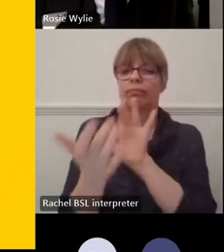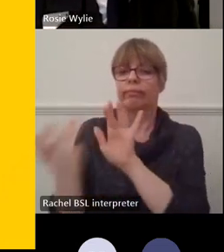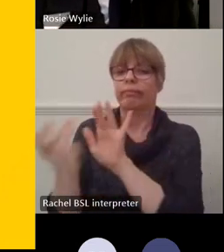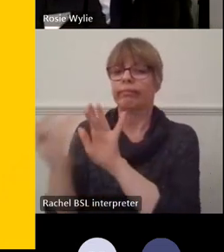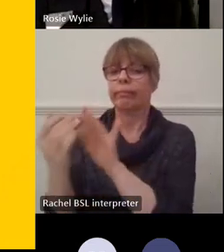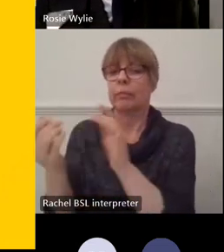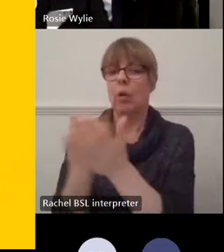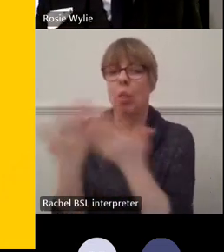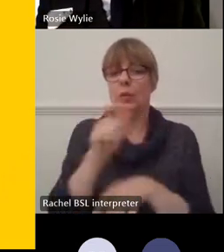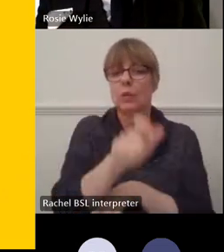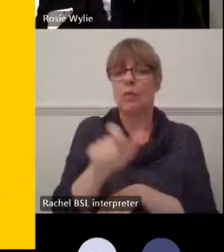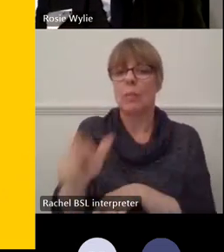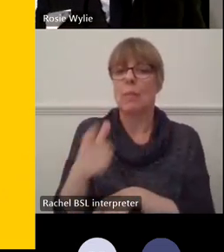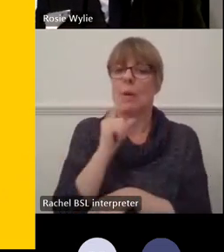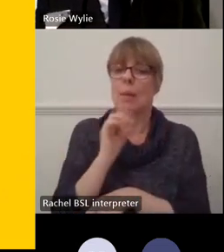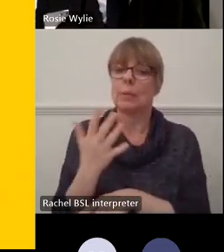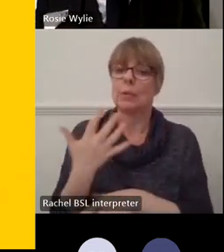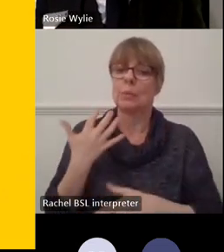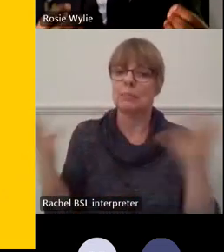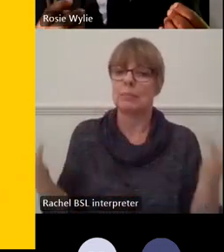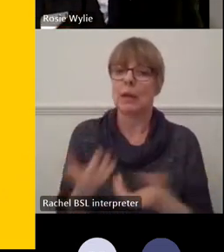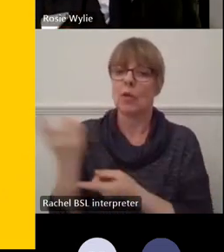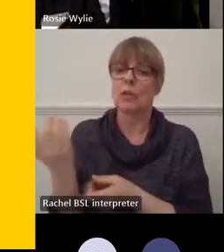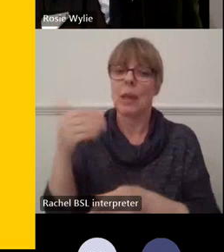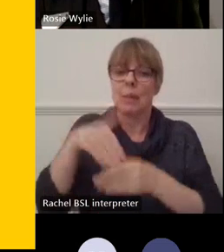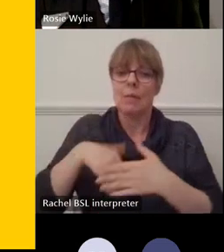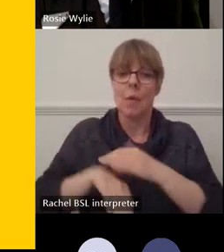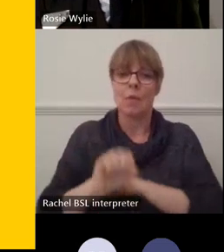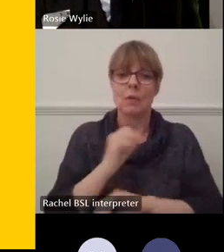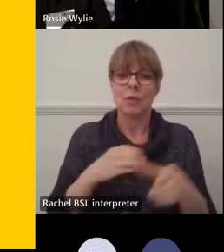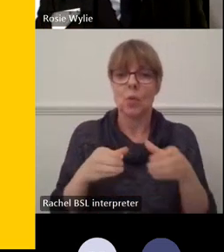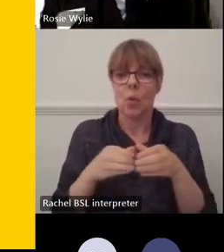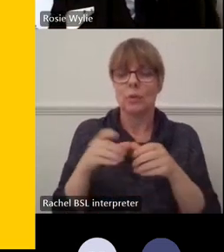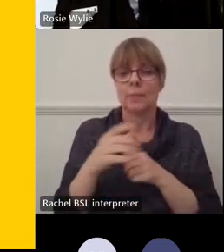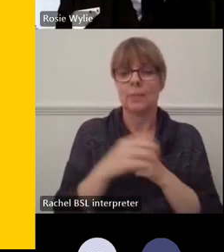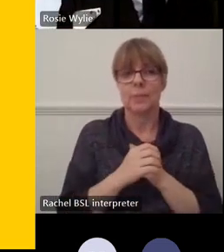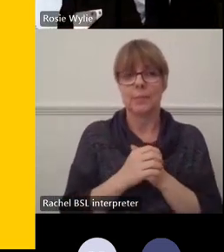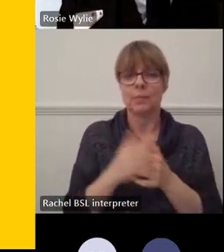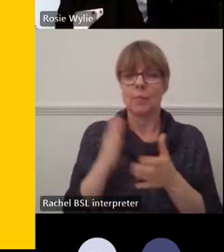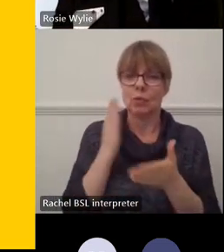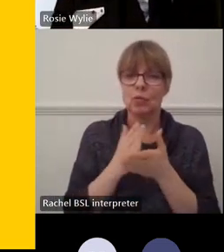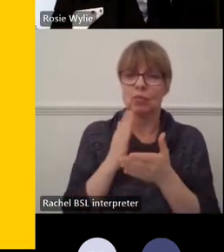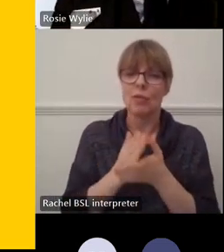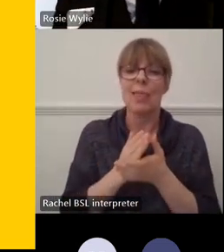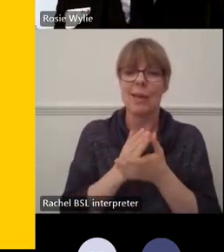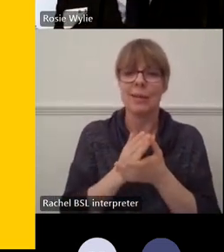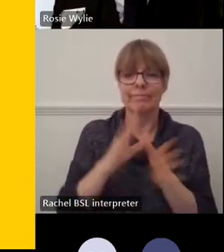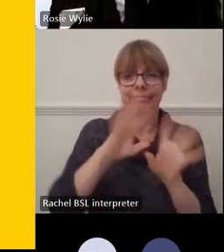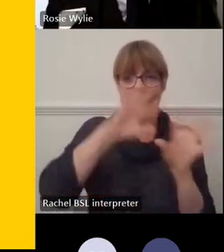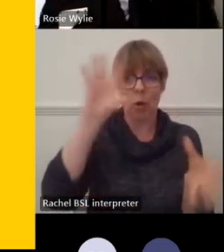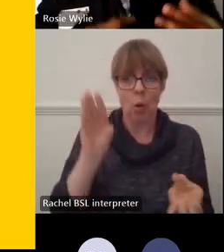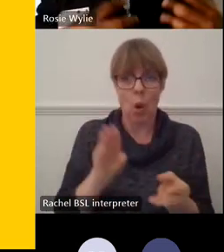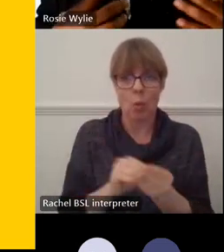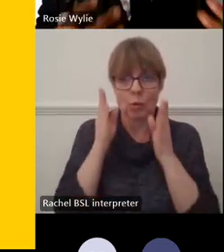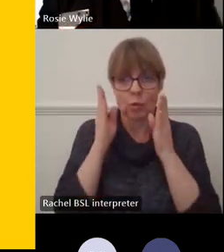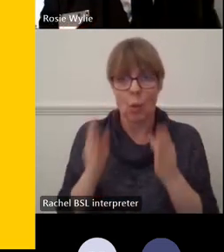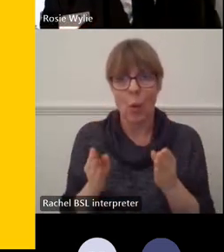So basically, in conclusion, we have to look at the use of multi-language,